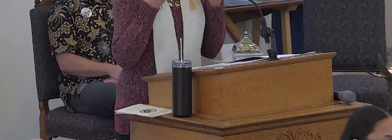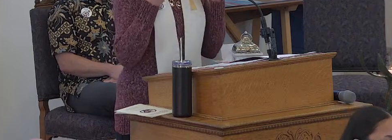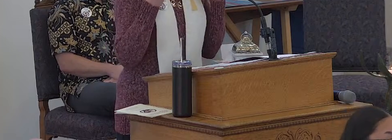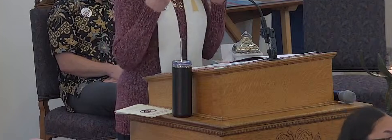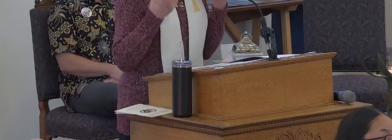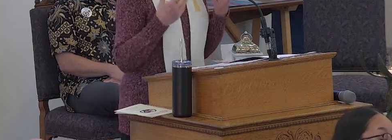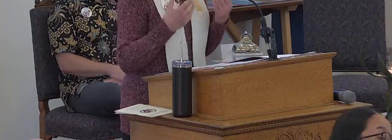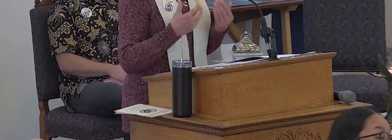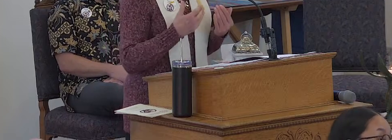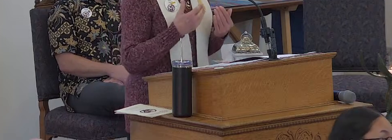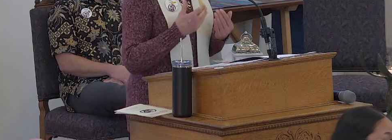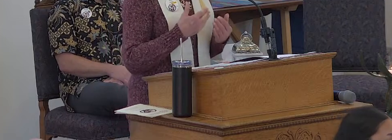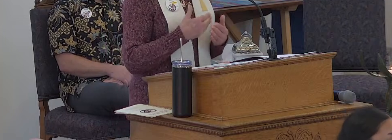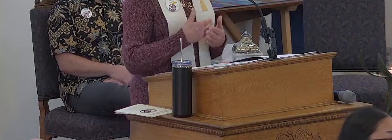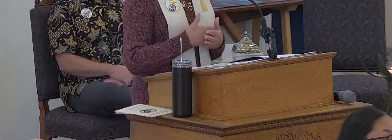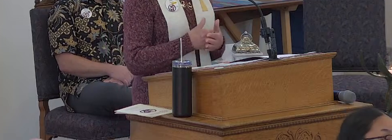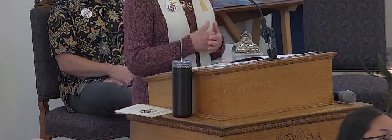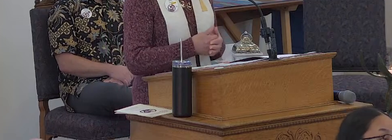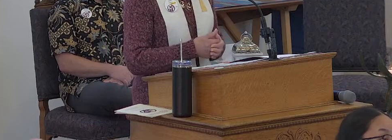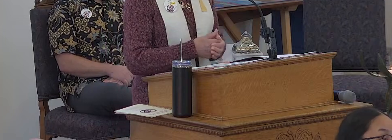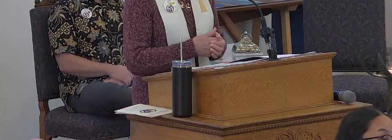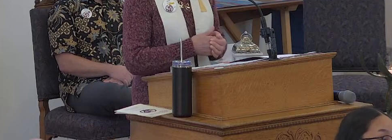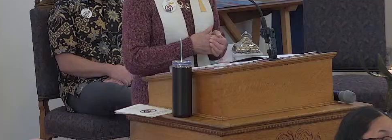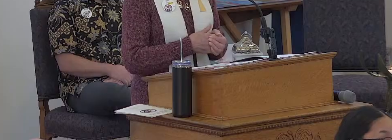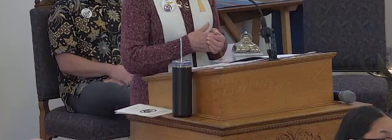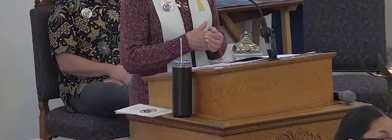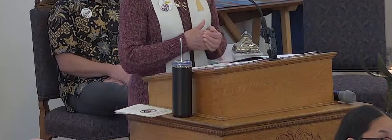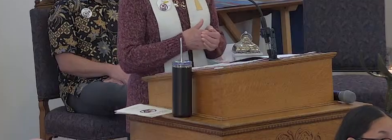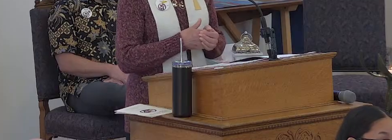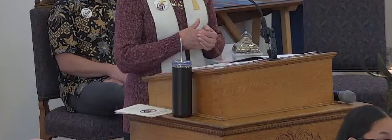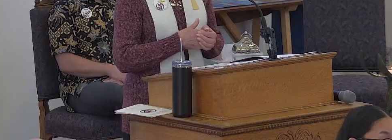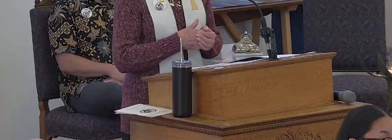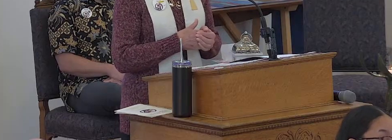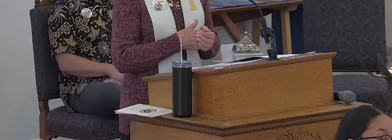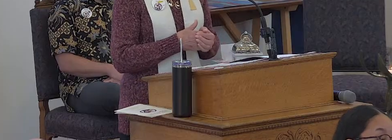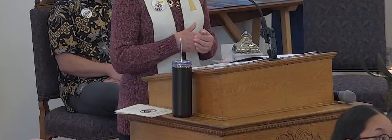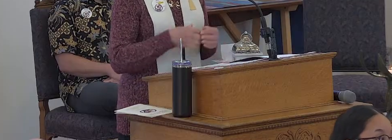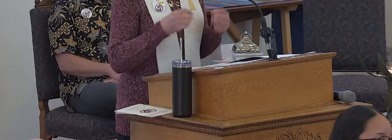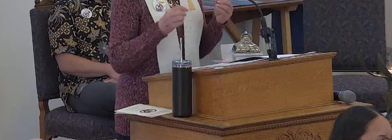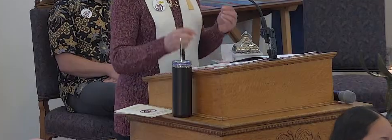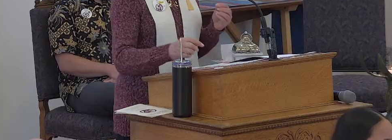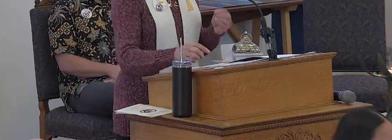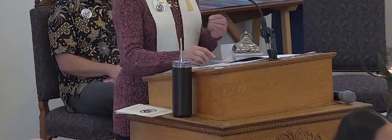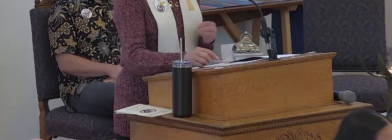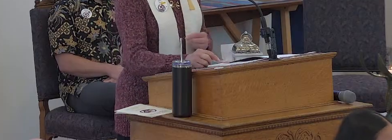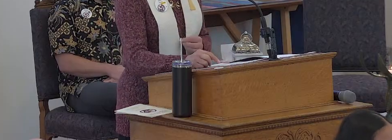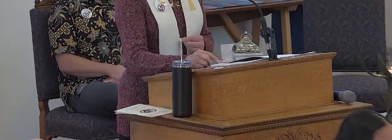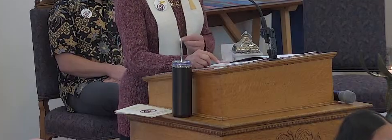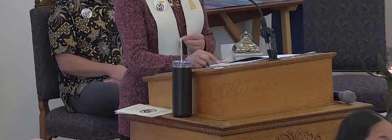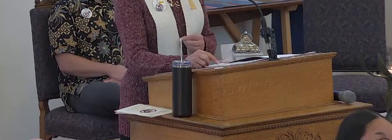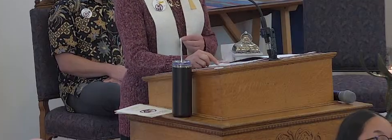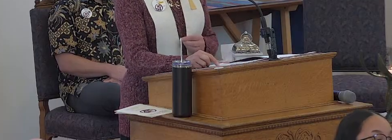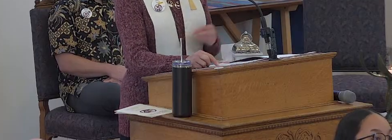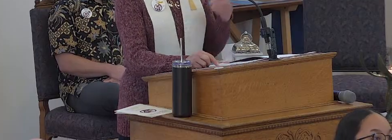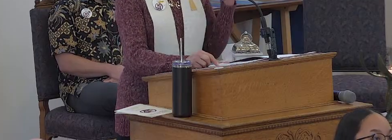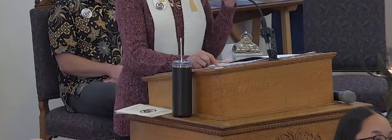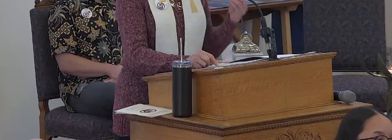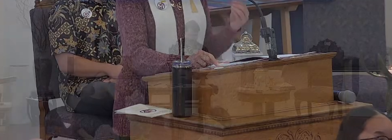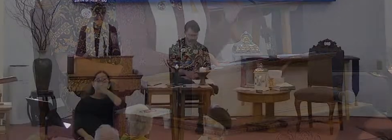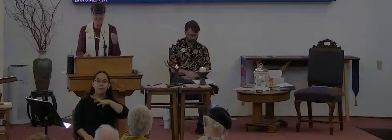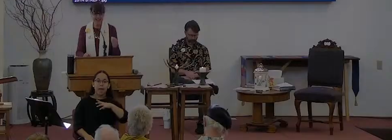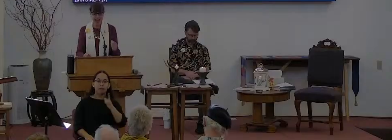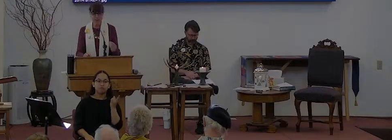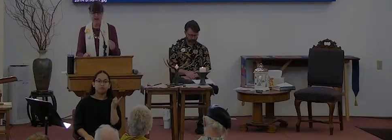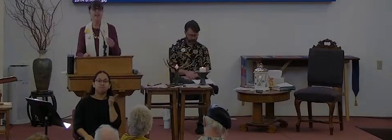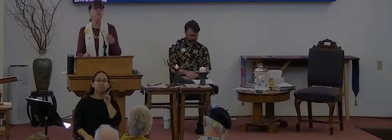The image that is forever etched on memory in many of our memories is that of a single man standing